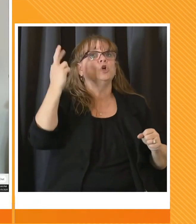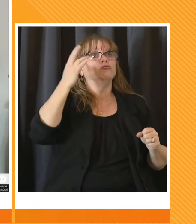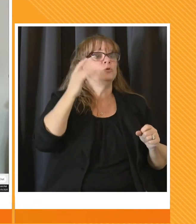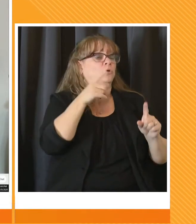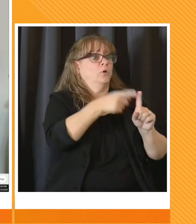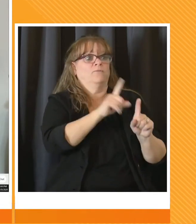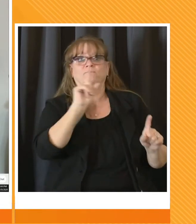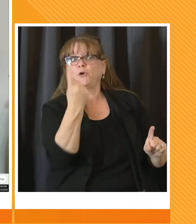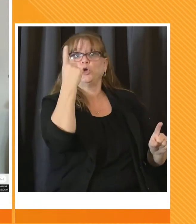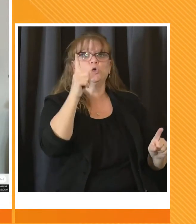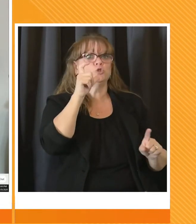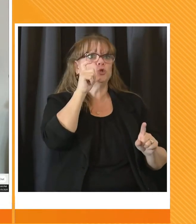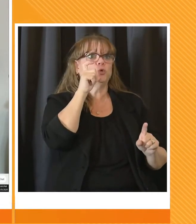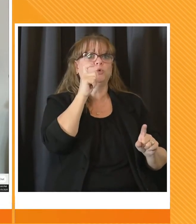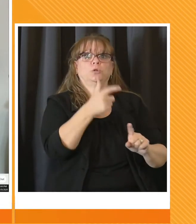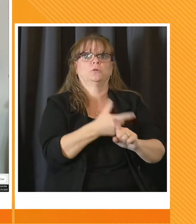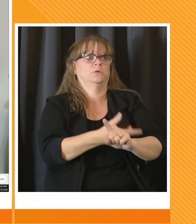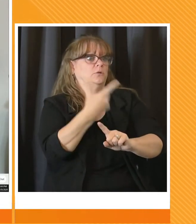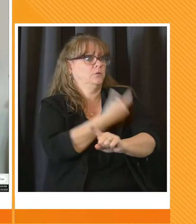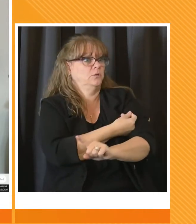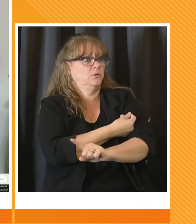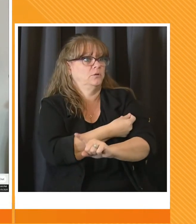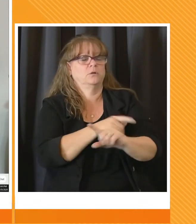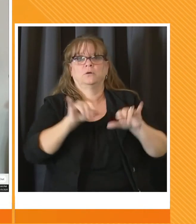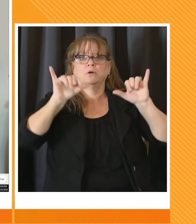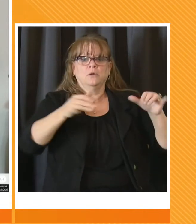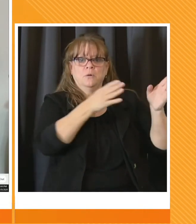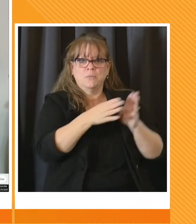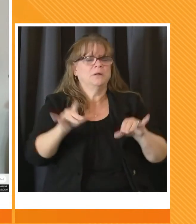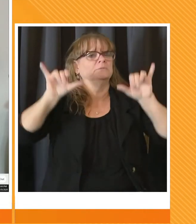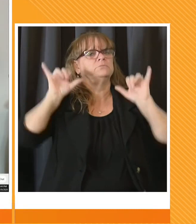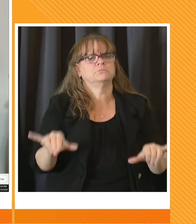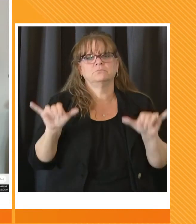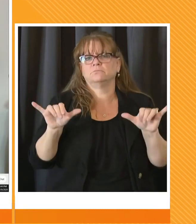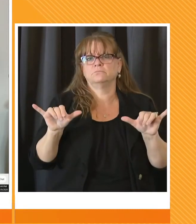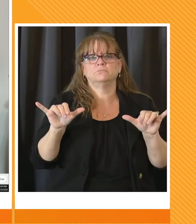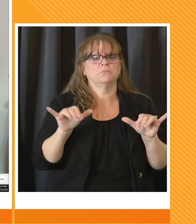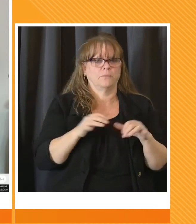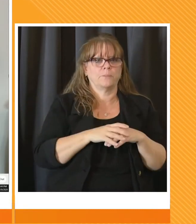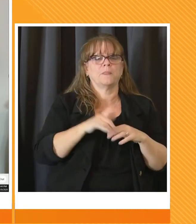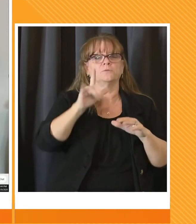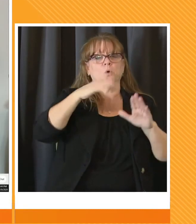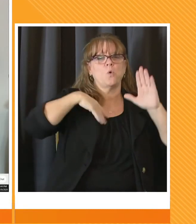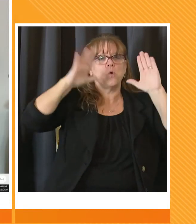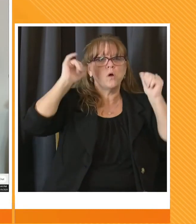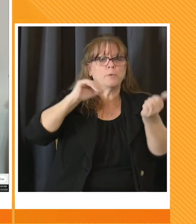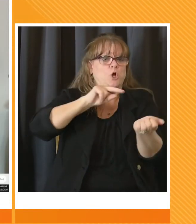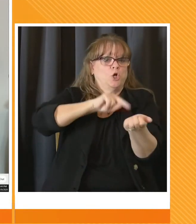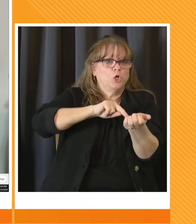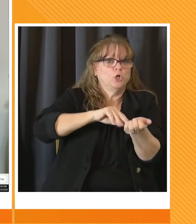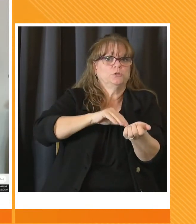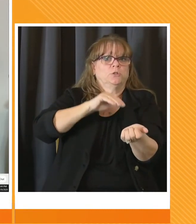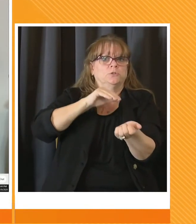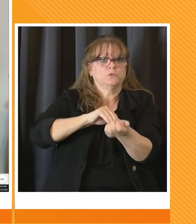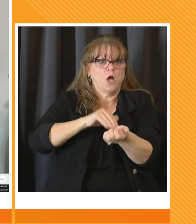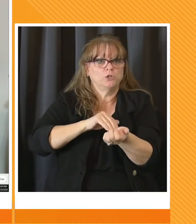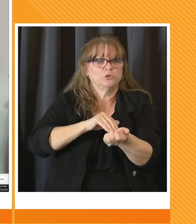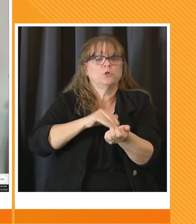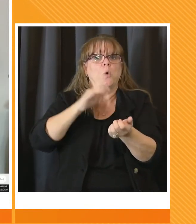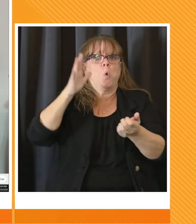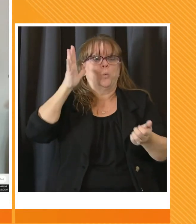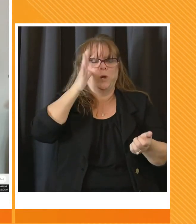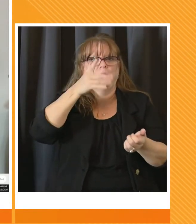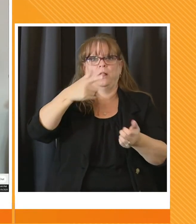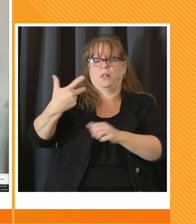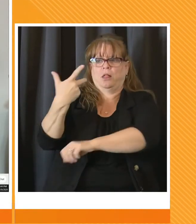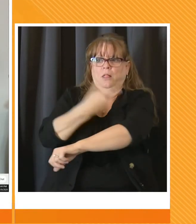will hopefully be immune a month or two after they get that first dose. But it'll be here until there's widespread vaccination,